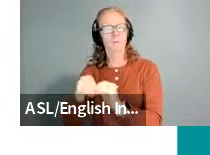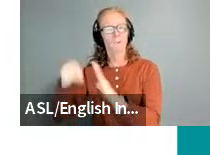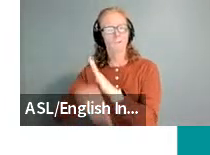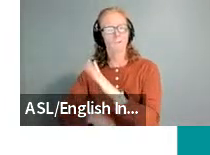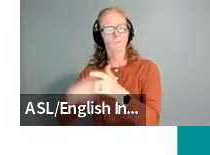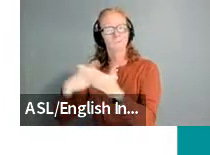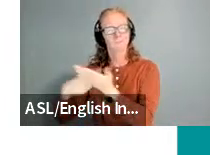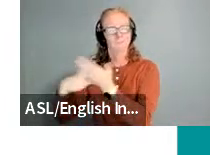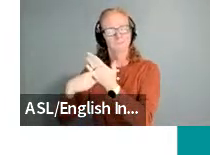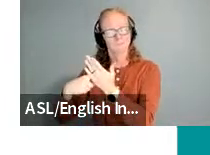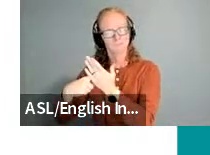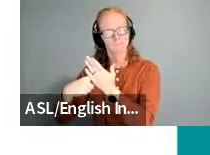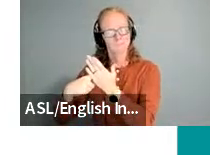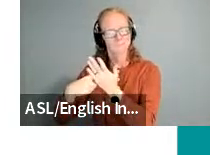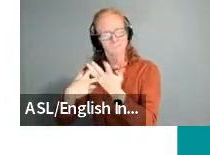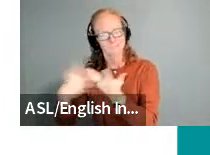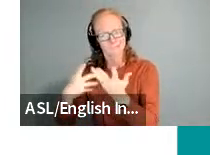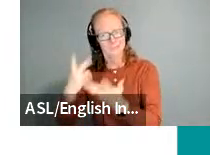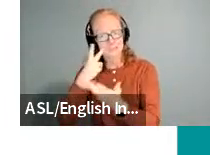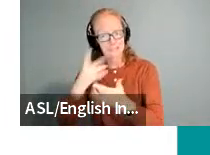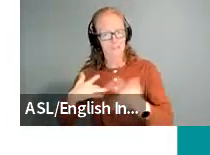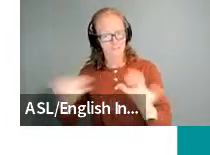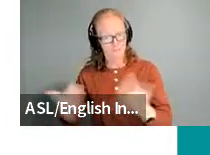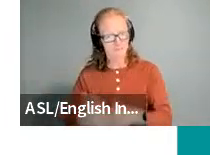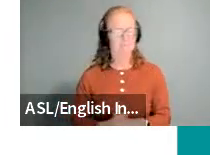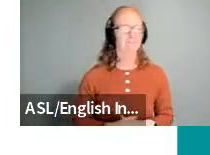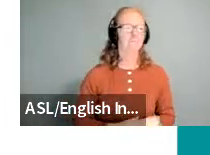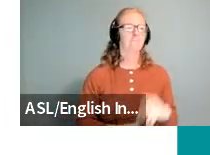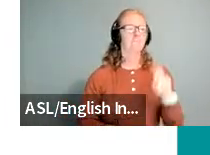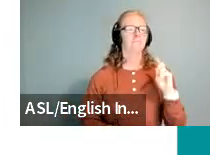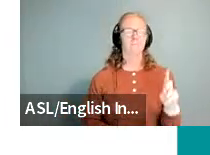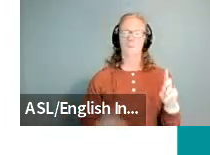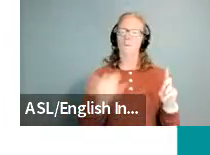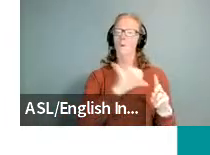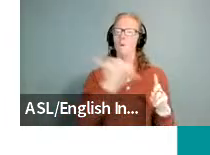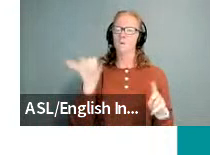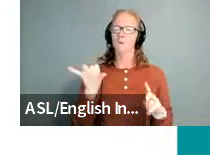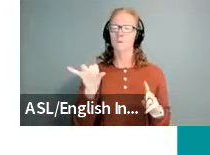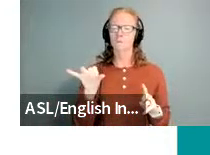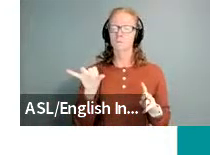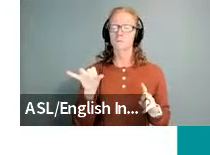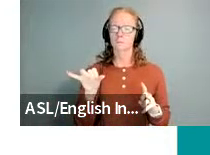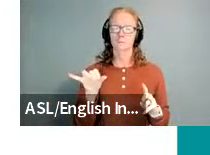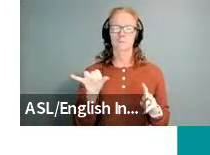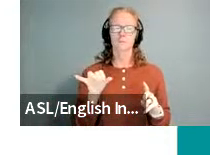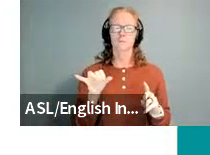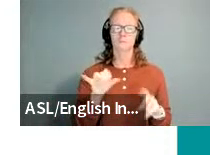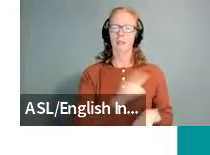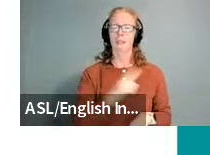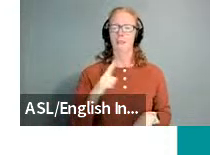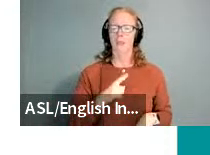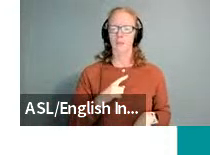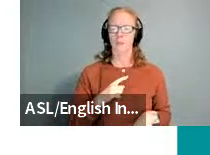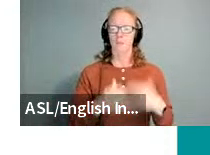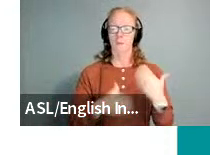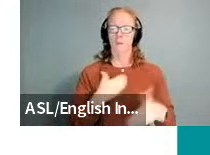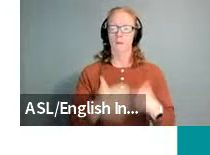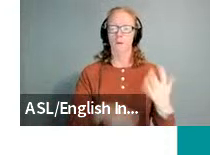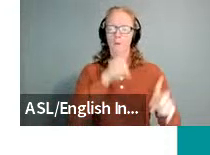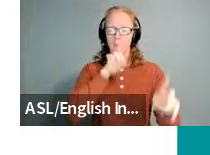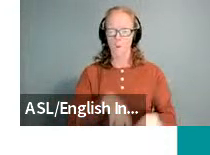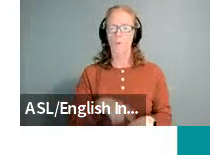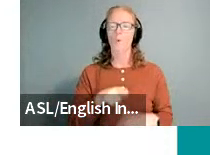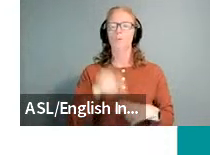So we also have issued a legislative progress report to